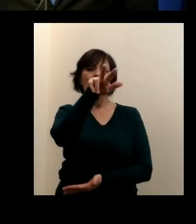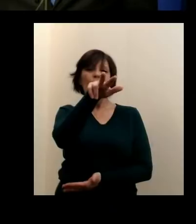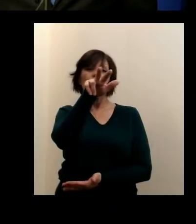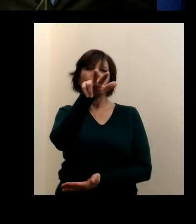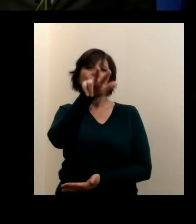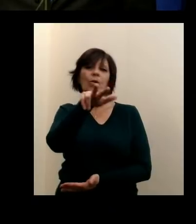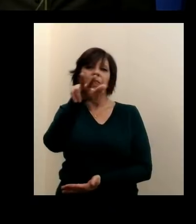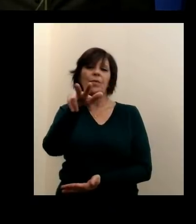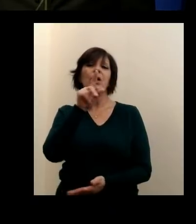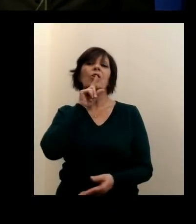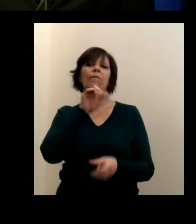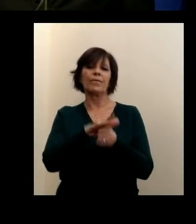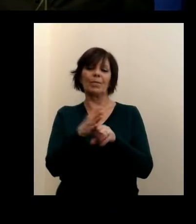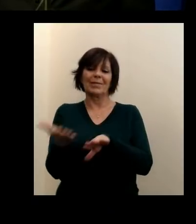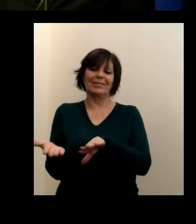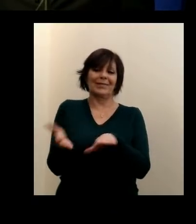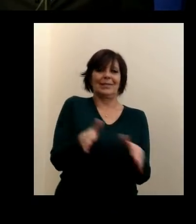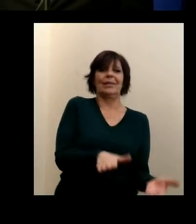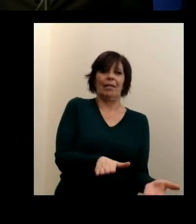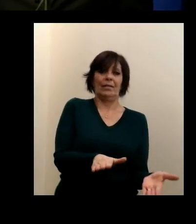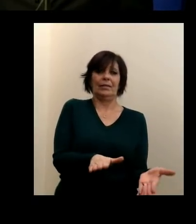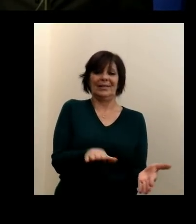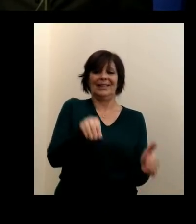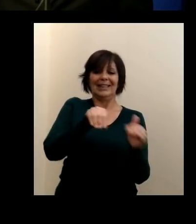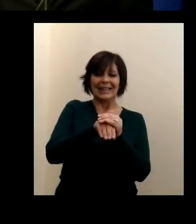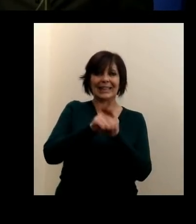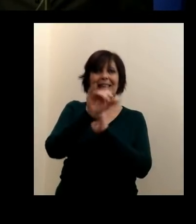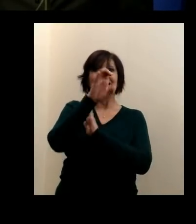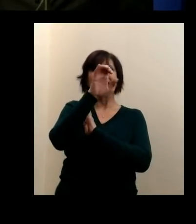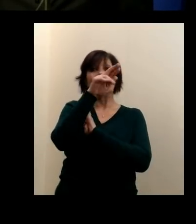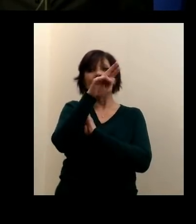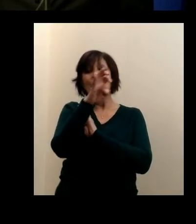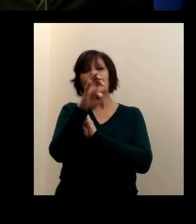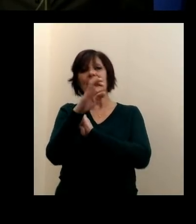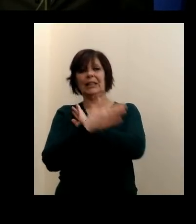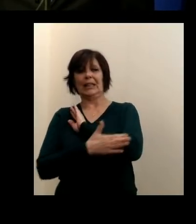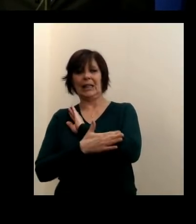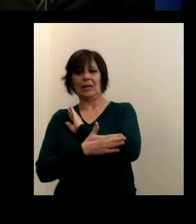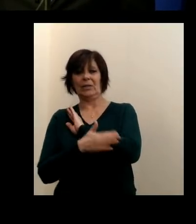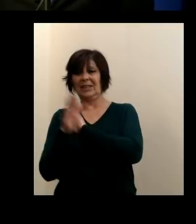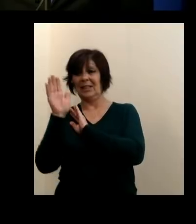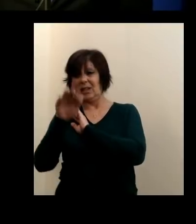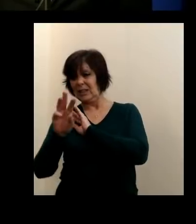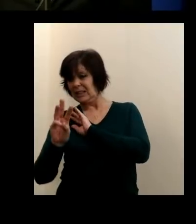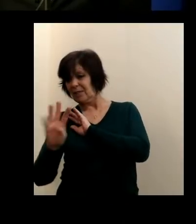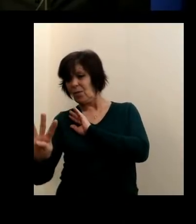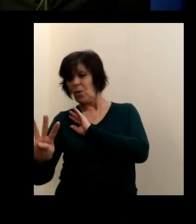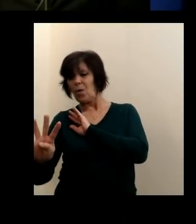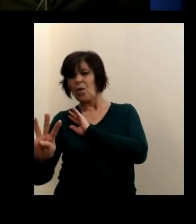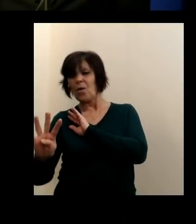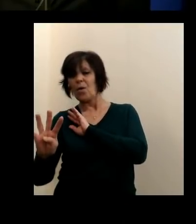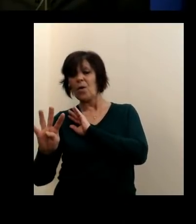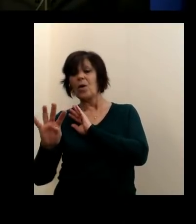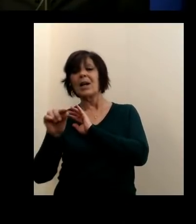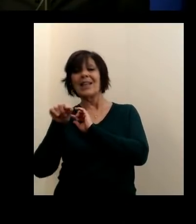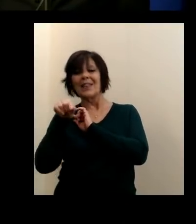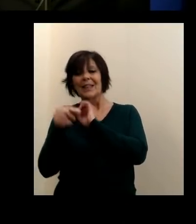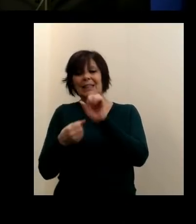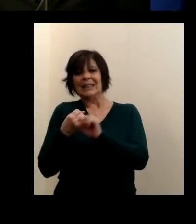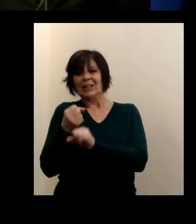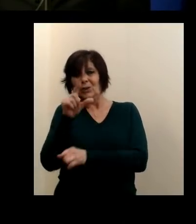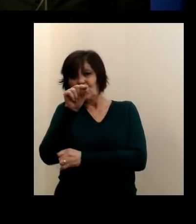1,333 confirmed deaths from COVID-19 in Erie County. 64 of those deaths were in 2021 alone,